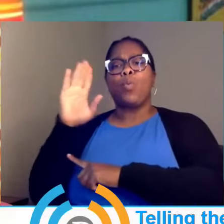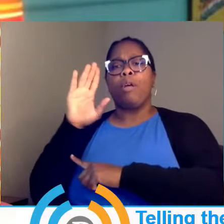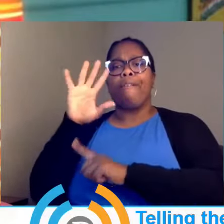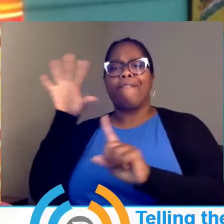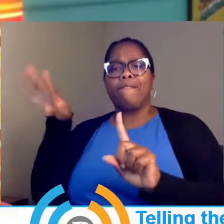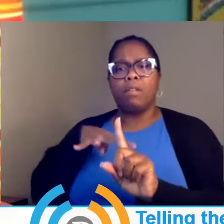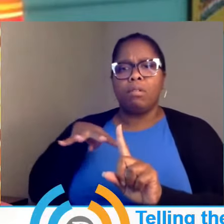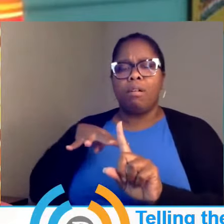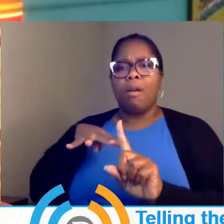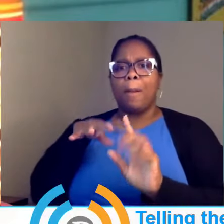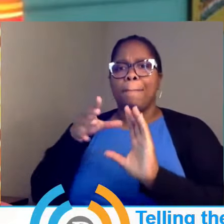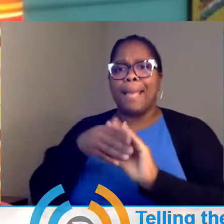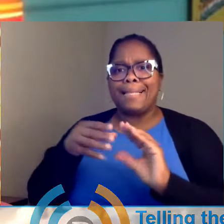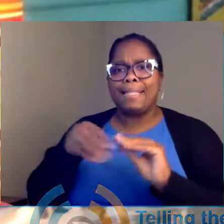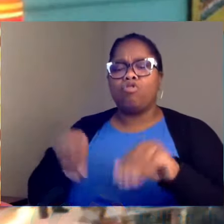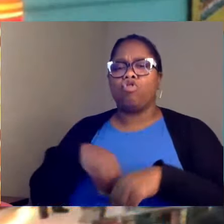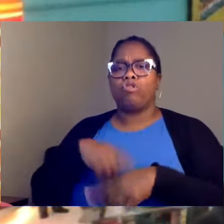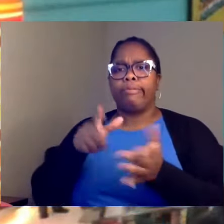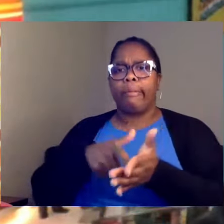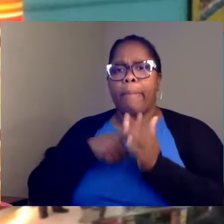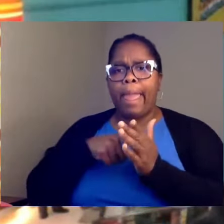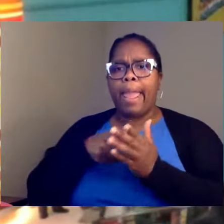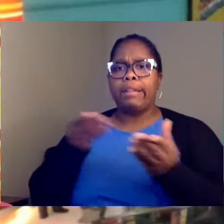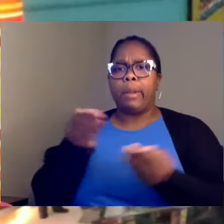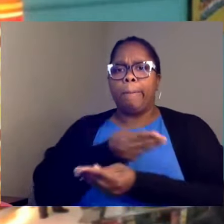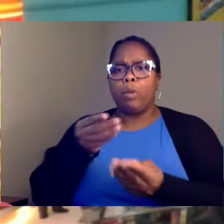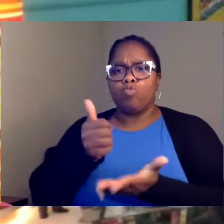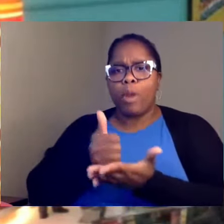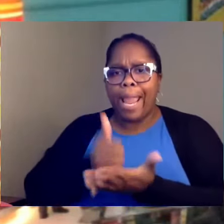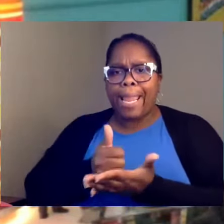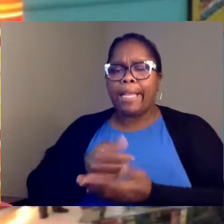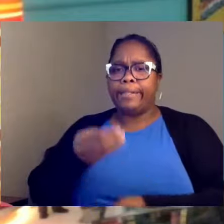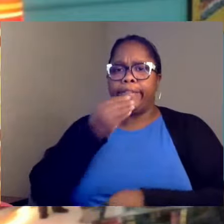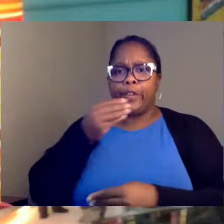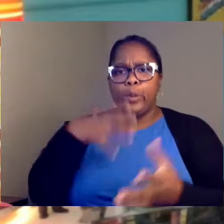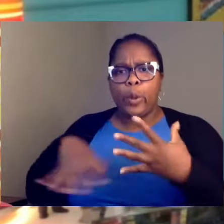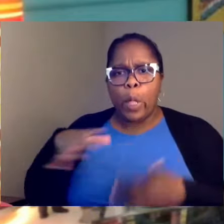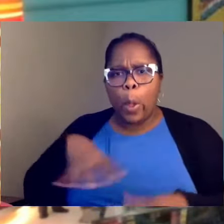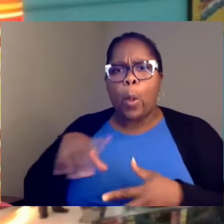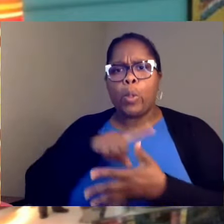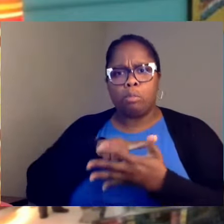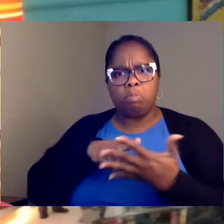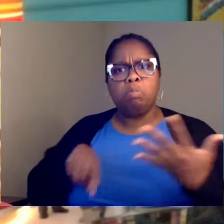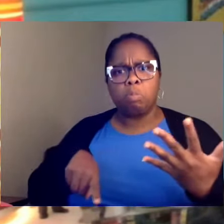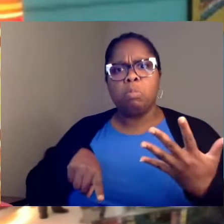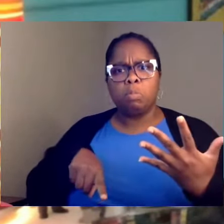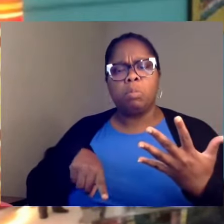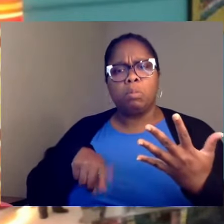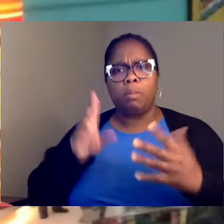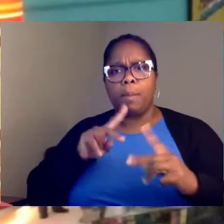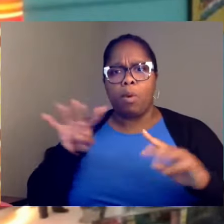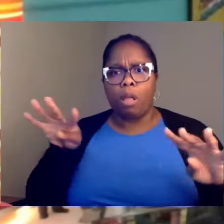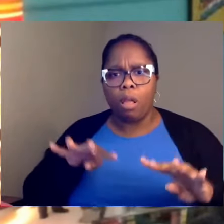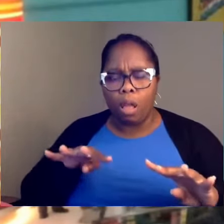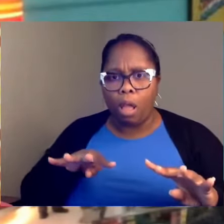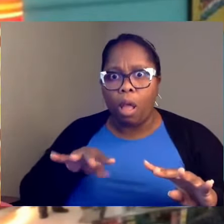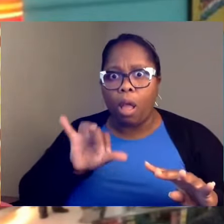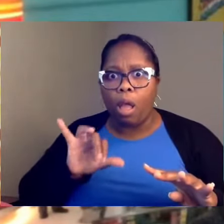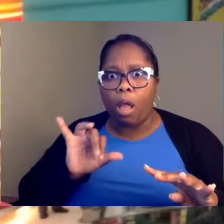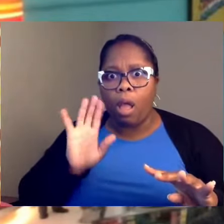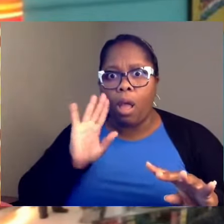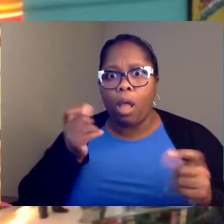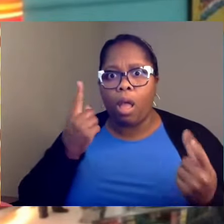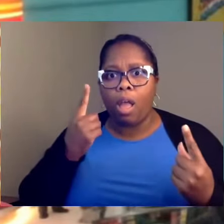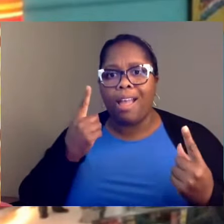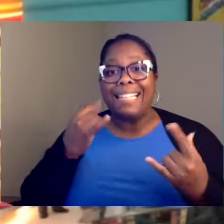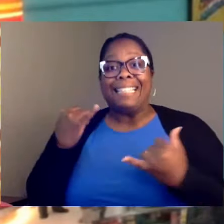and mutual aid like food and clothing that they've been doing. So until then, even with oversight,